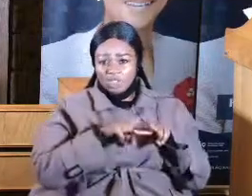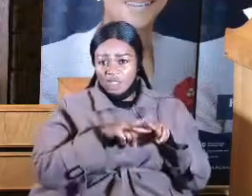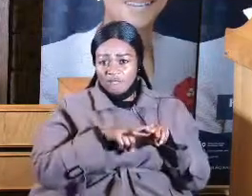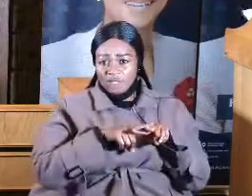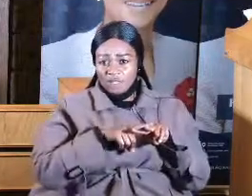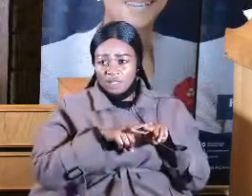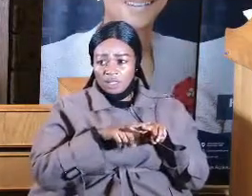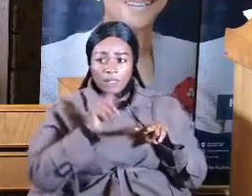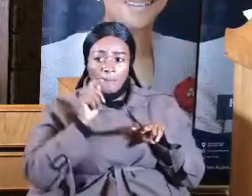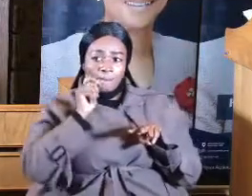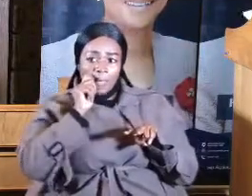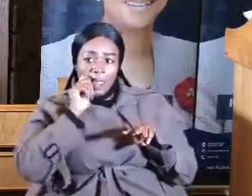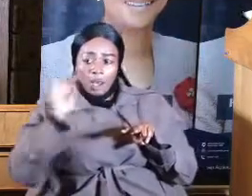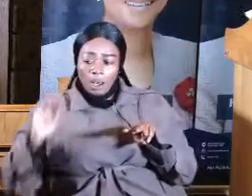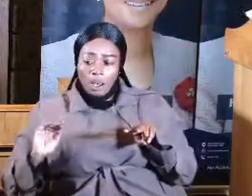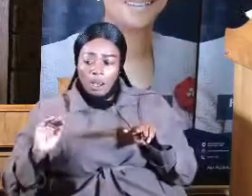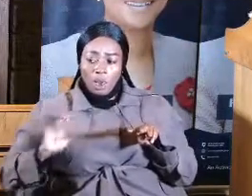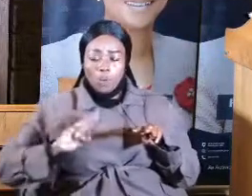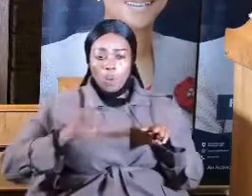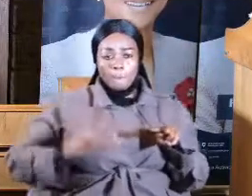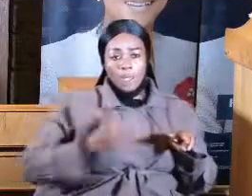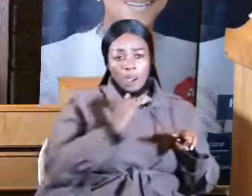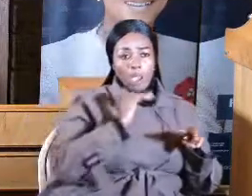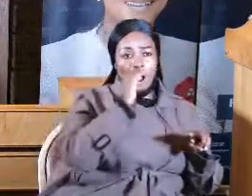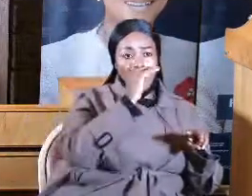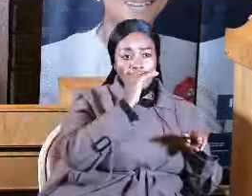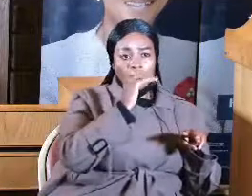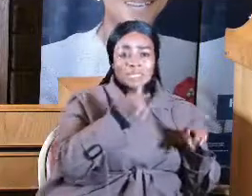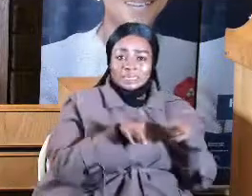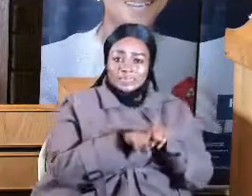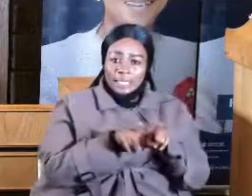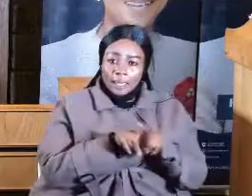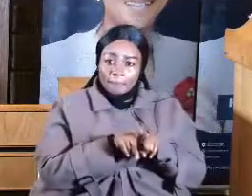men, and women are also on more on